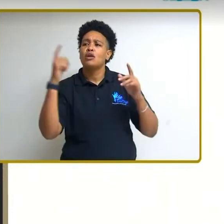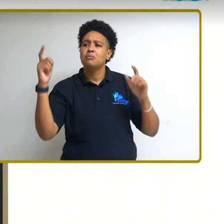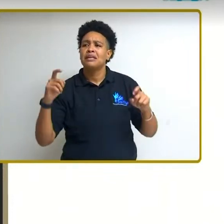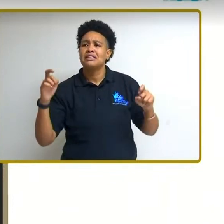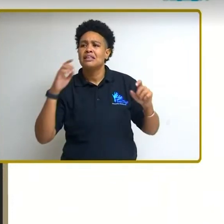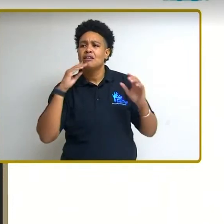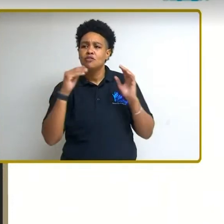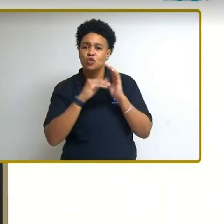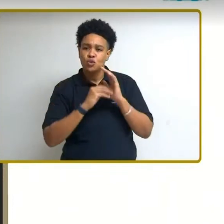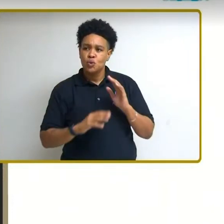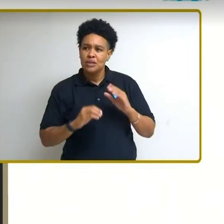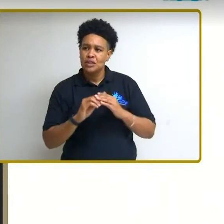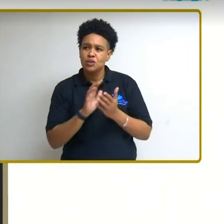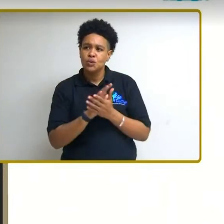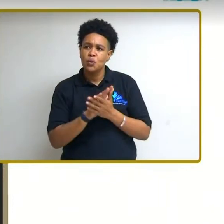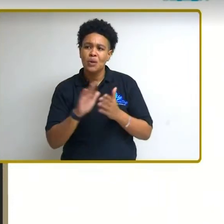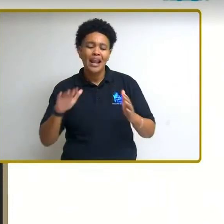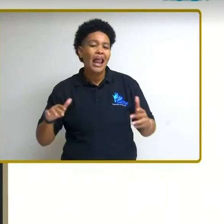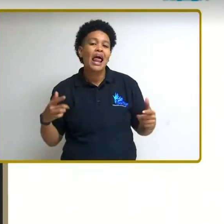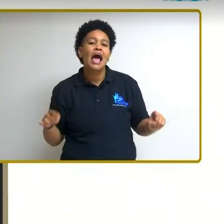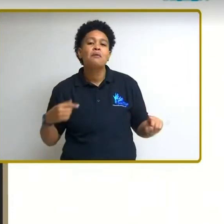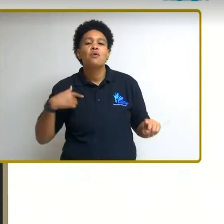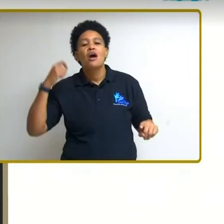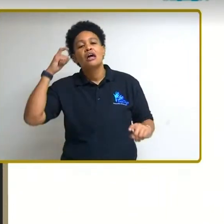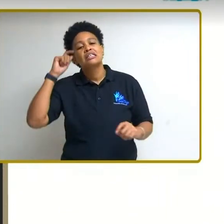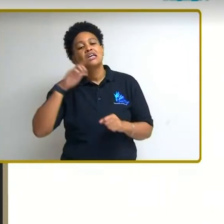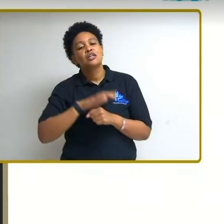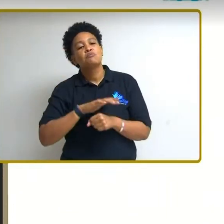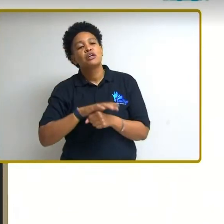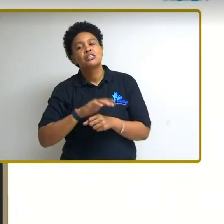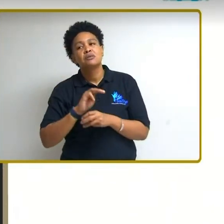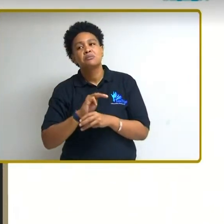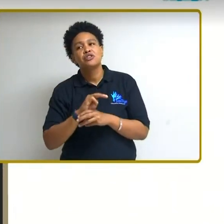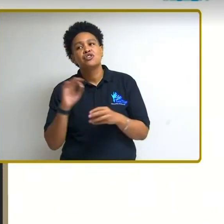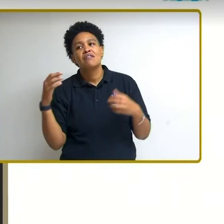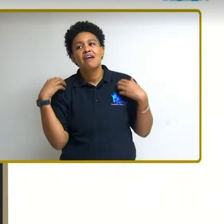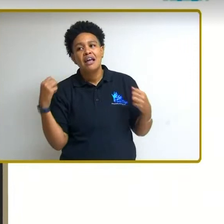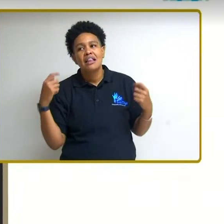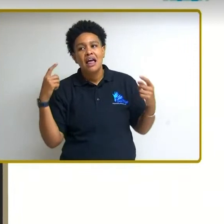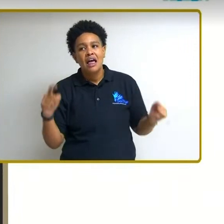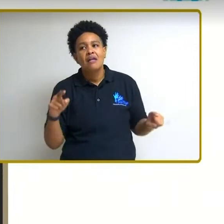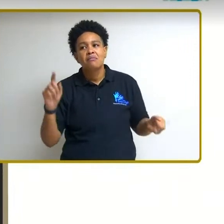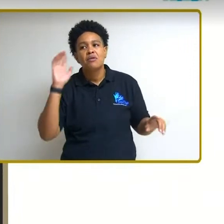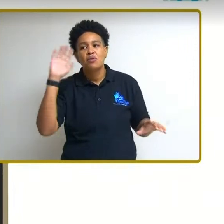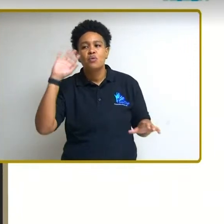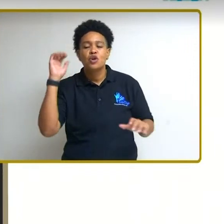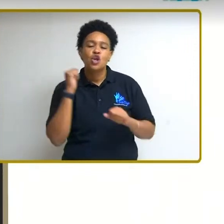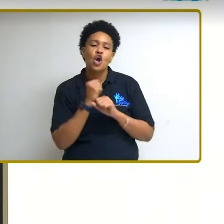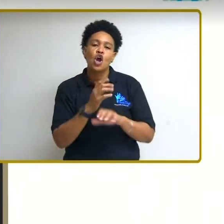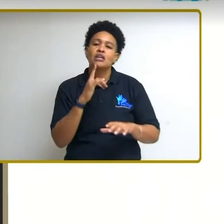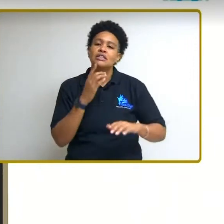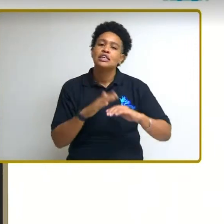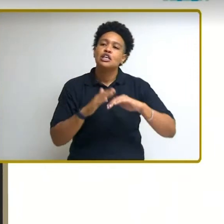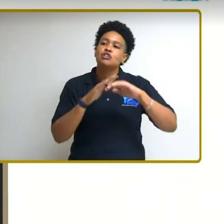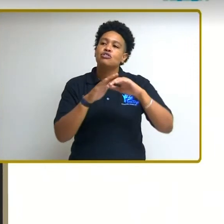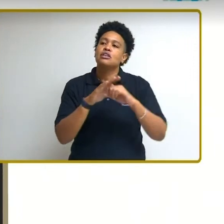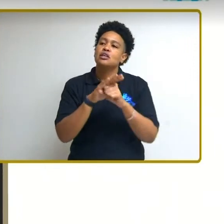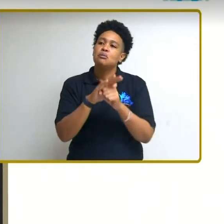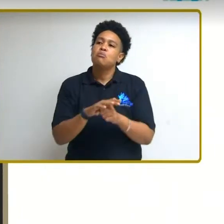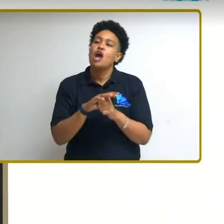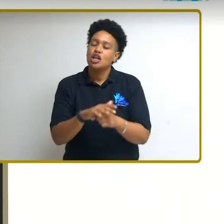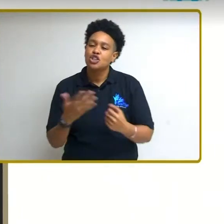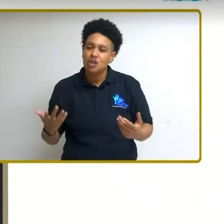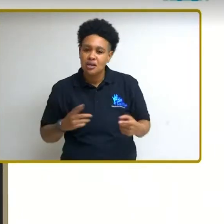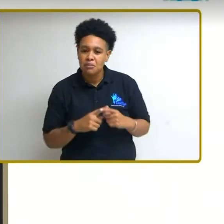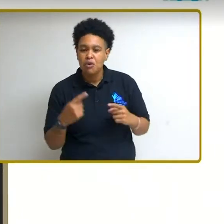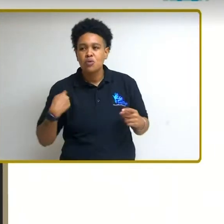schools, that has not happened. We understand the pressure that the Ministry of Health is under, and that would cause increased pressure.